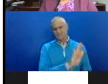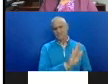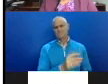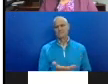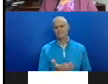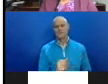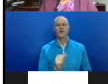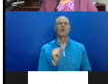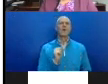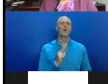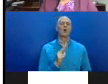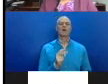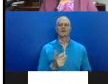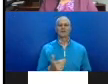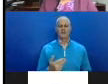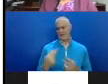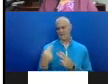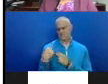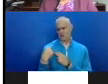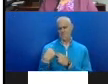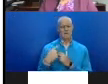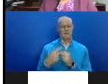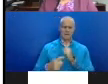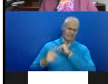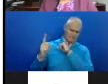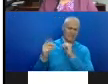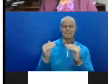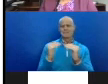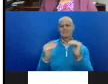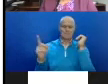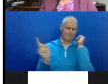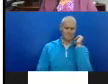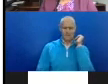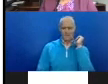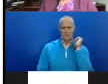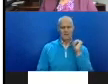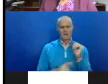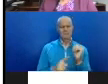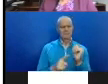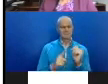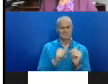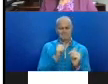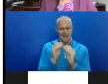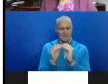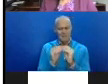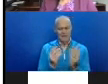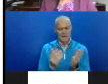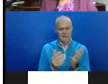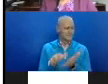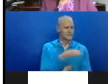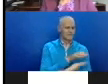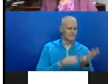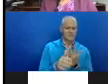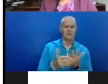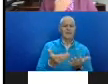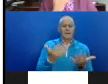thinking, again, that responsibility, that punishment equals punishment rather than the possibility of repair. And confusing the past with the present,